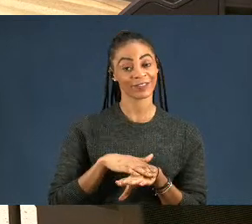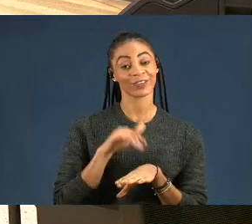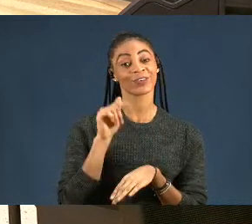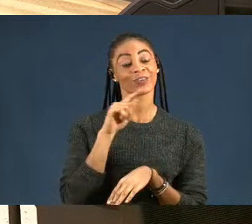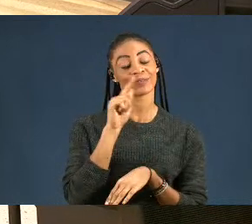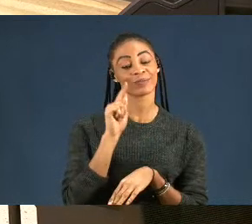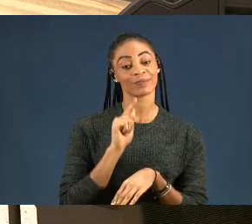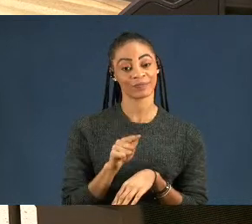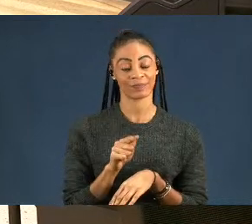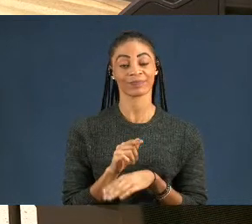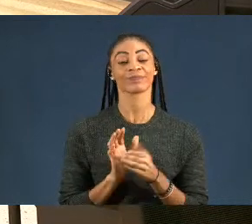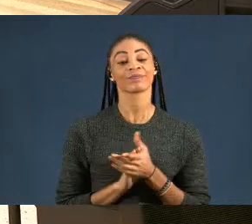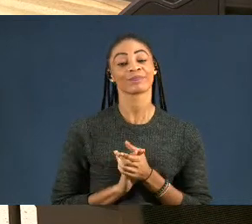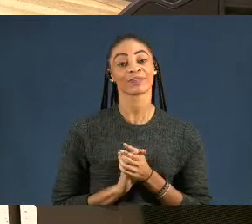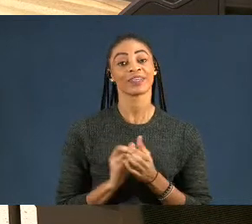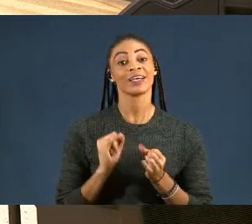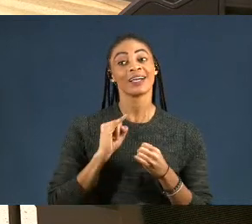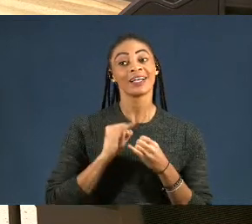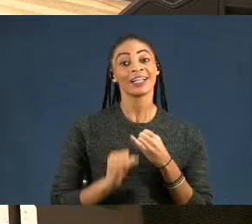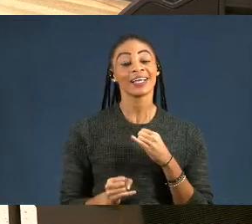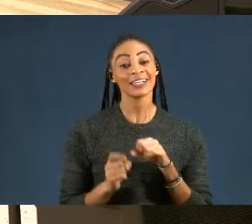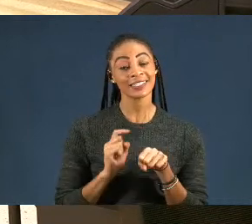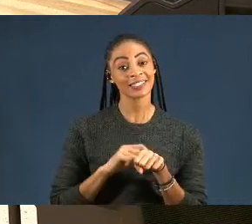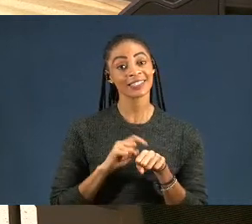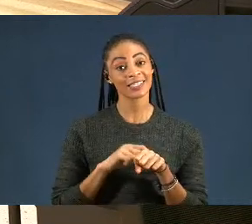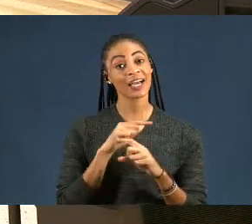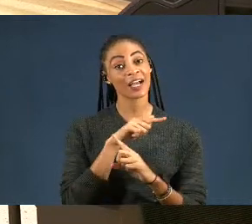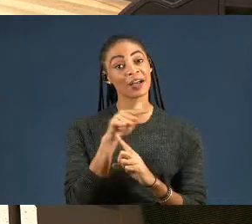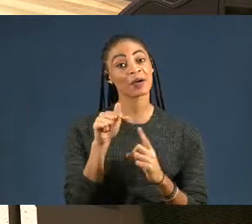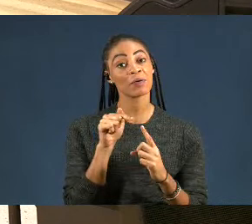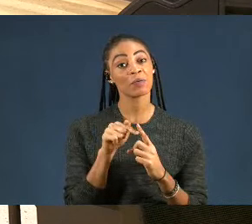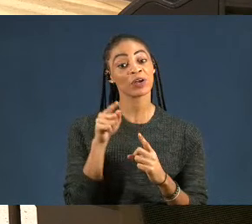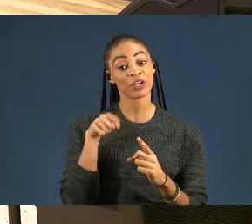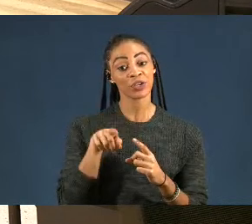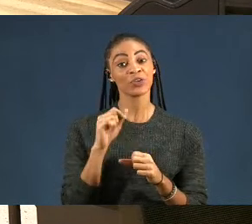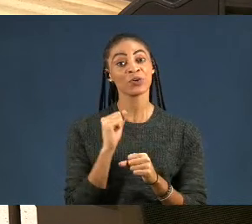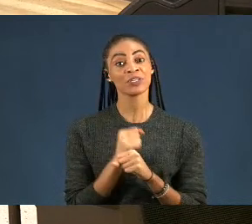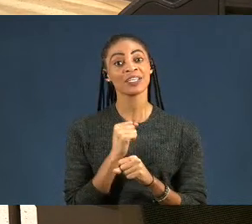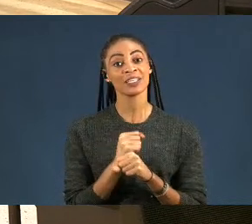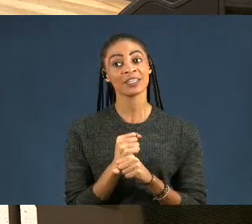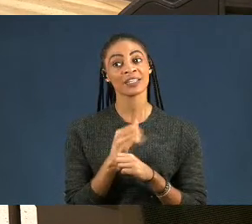When is the last time? You did something for her.